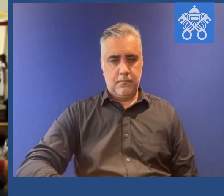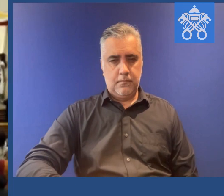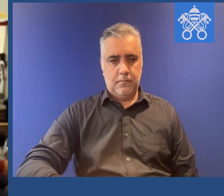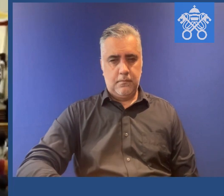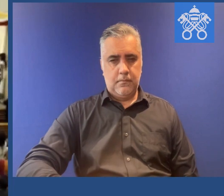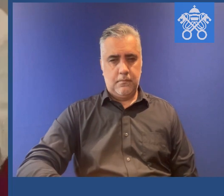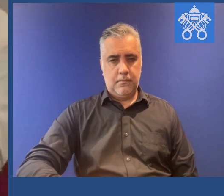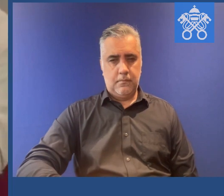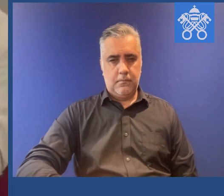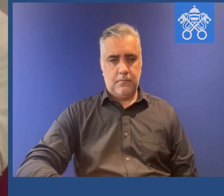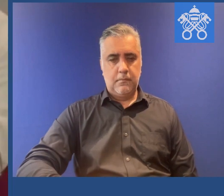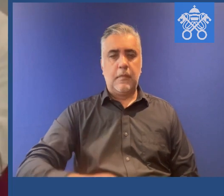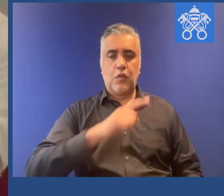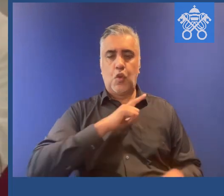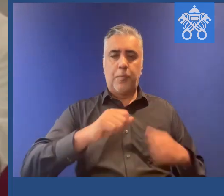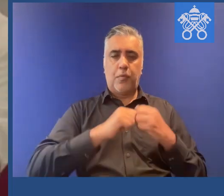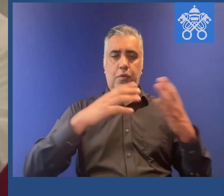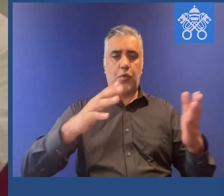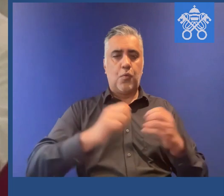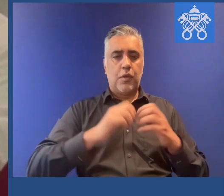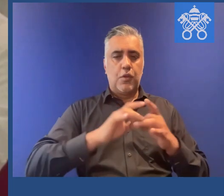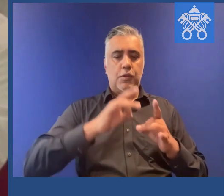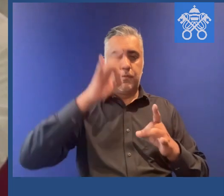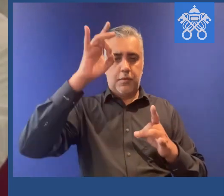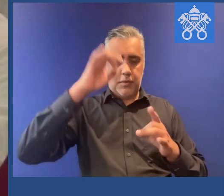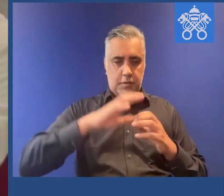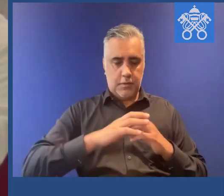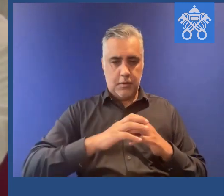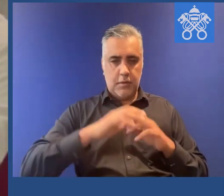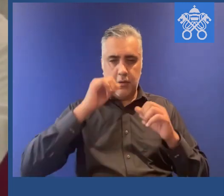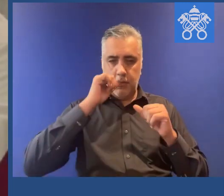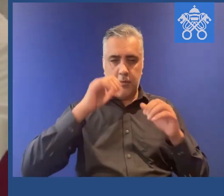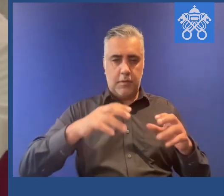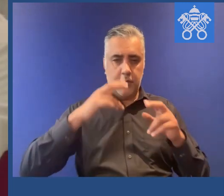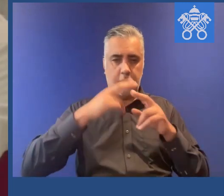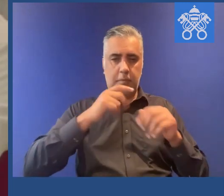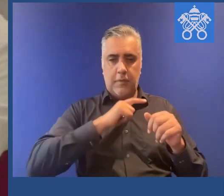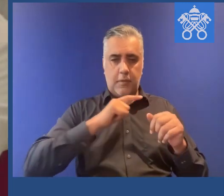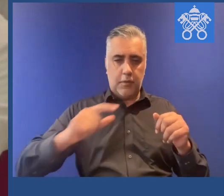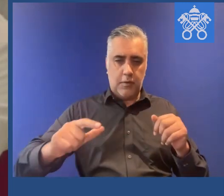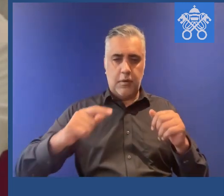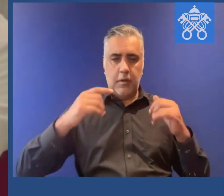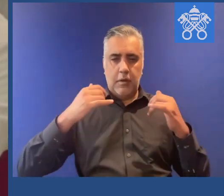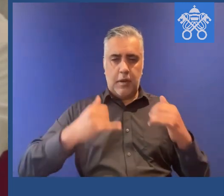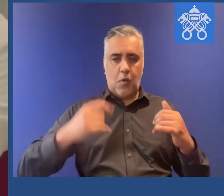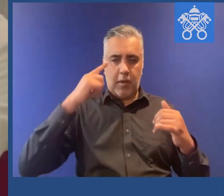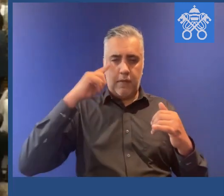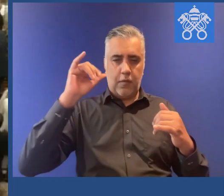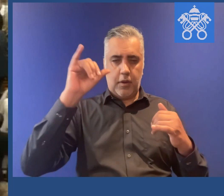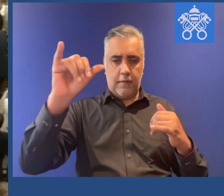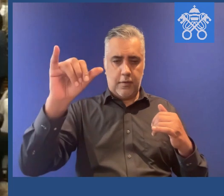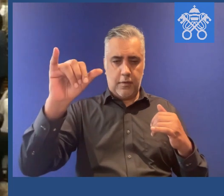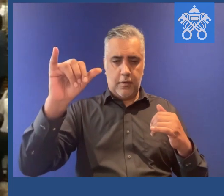The Lord be with you. And with your spirit. Blessed the name of the Lord. Now and